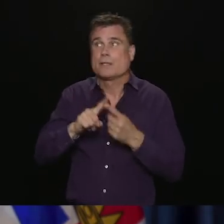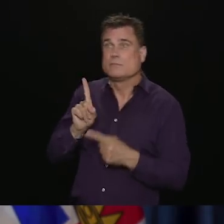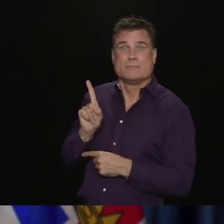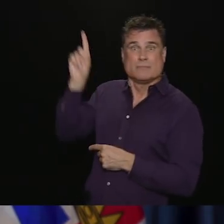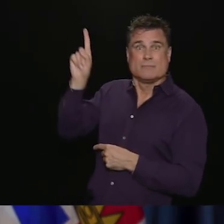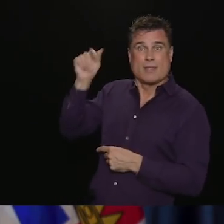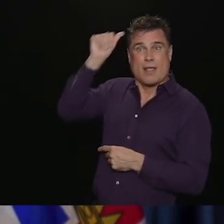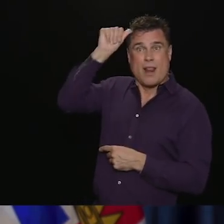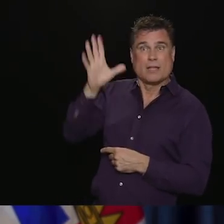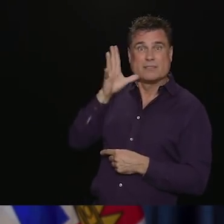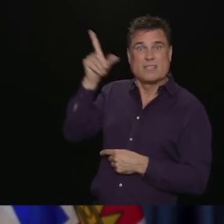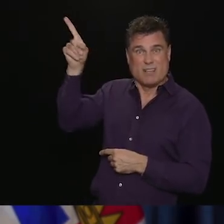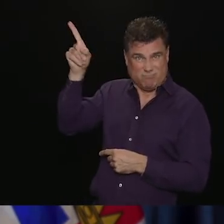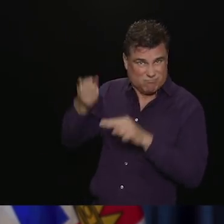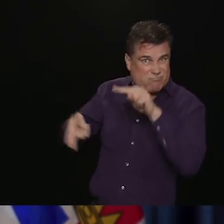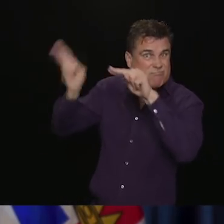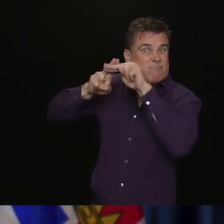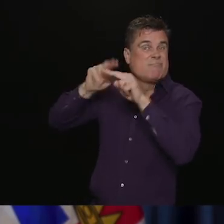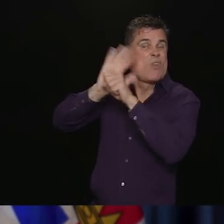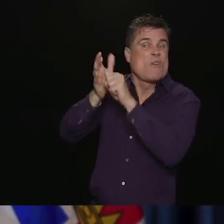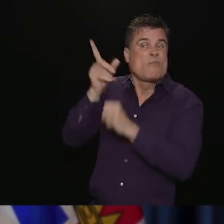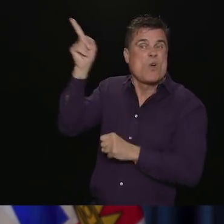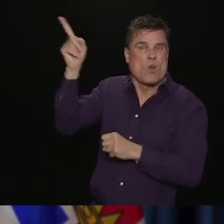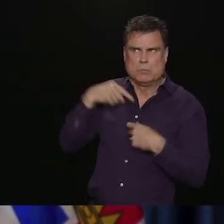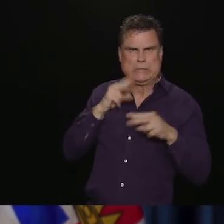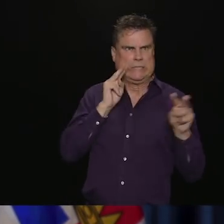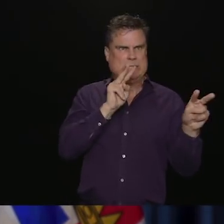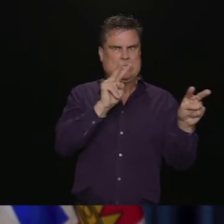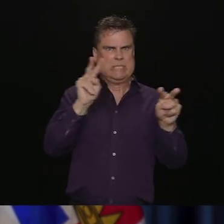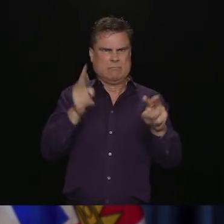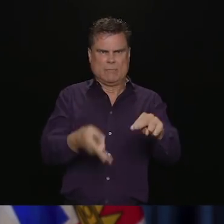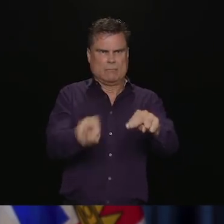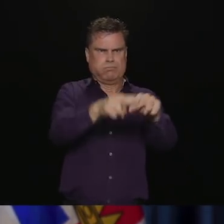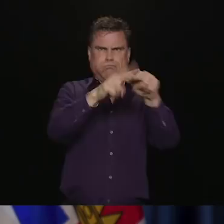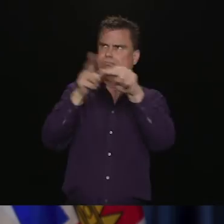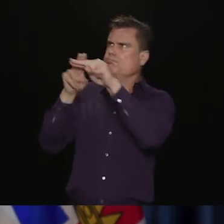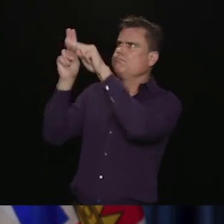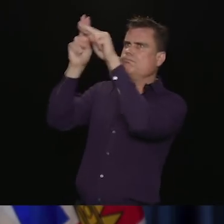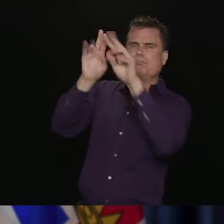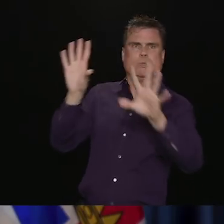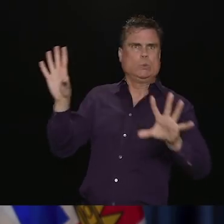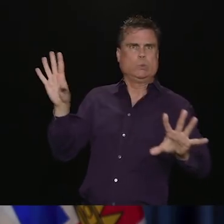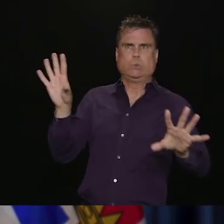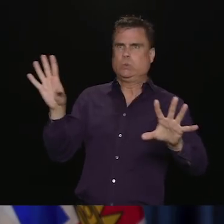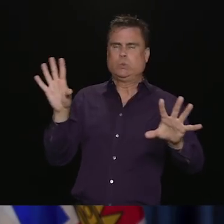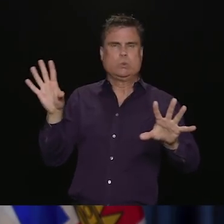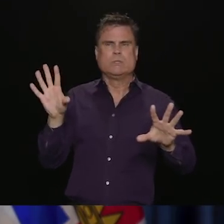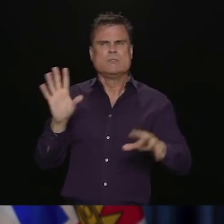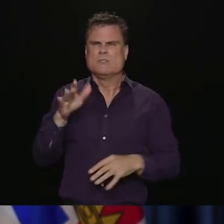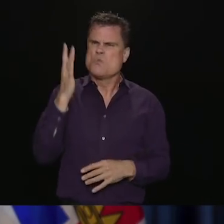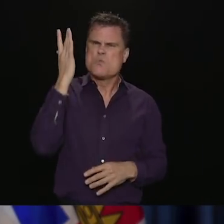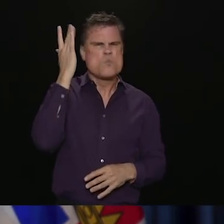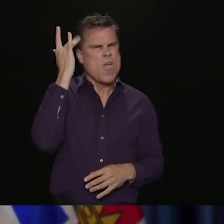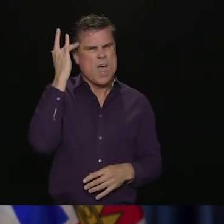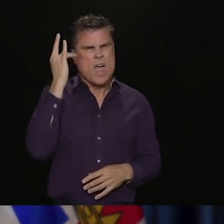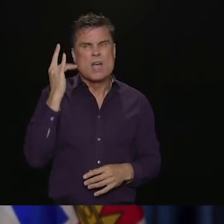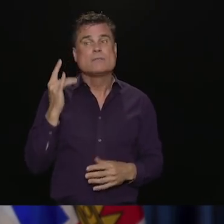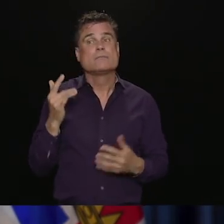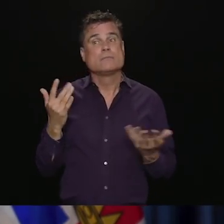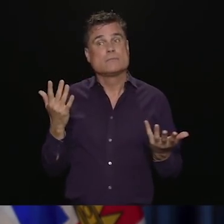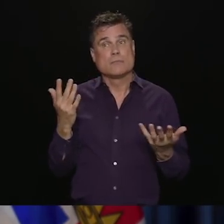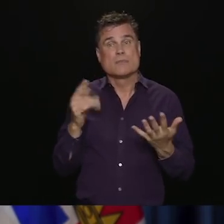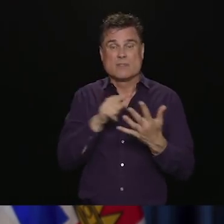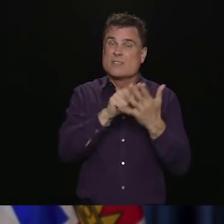So these circumstances are around us, and it's not because people aren't striving to do well in those jurisdictions. COVID-19